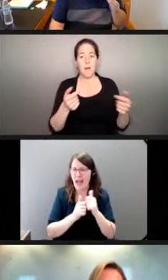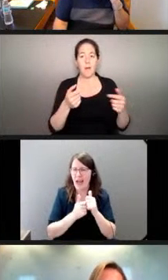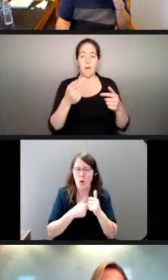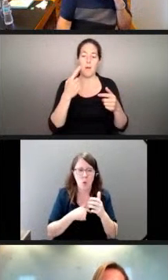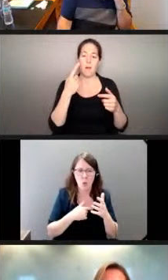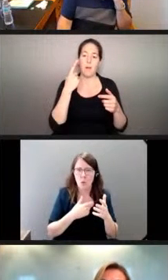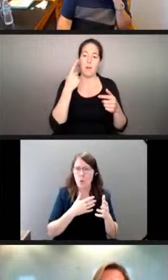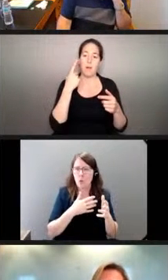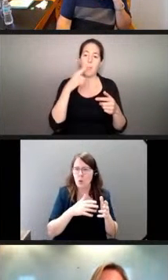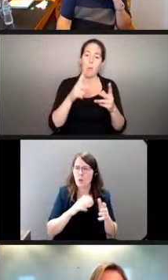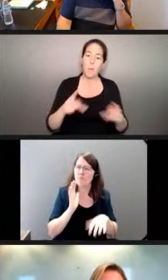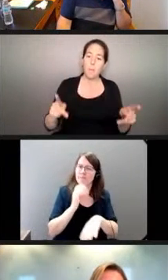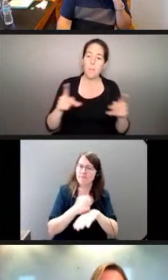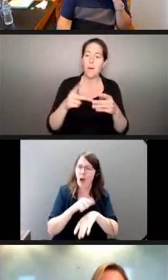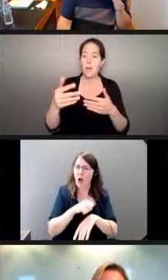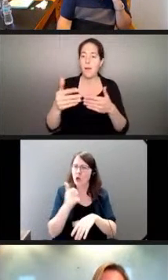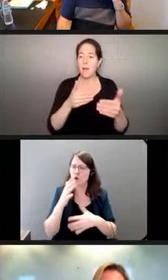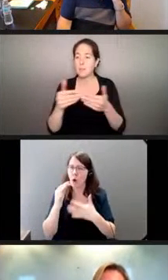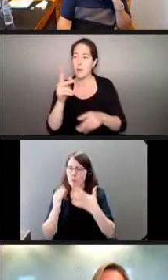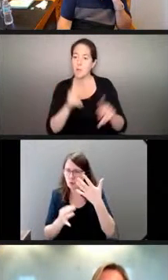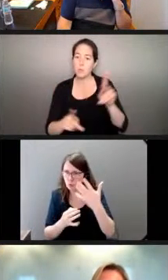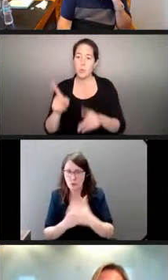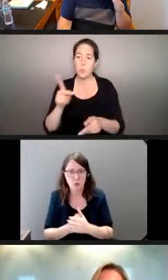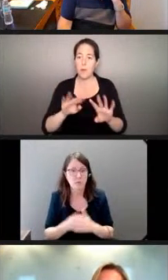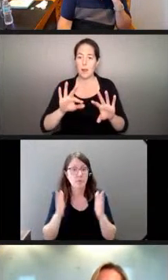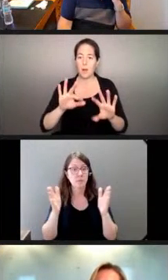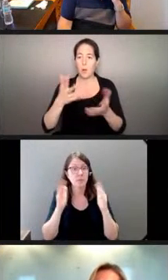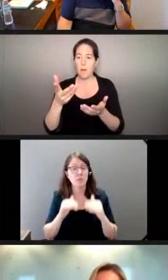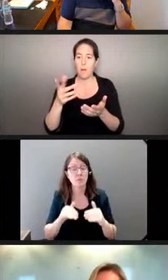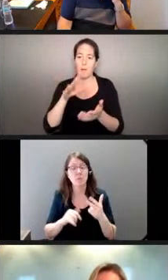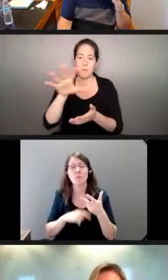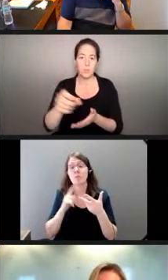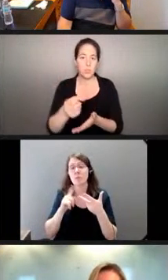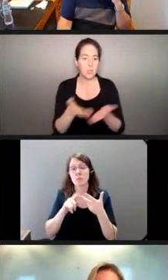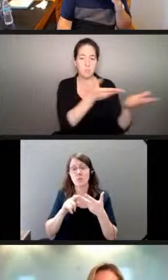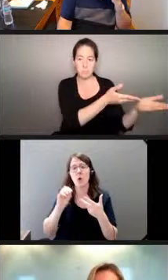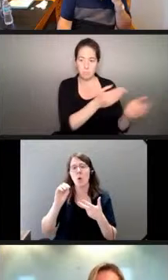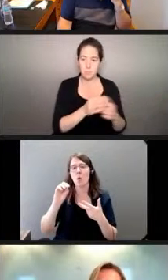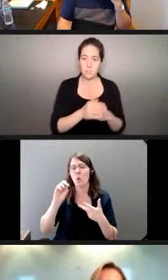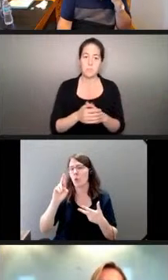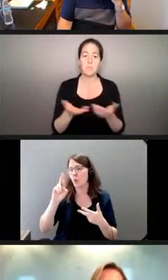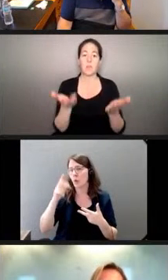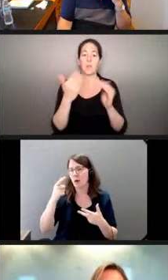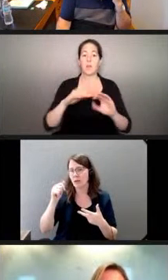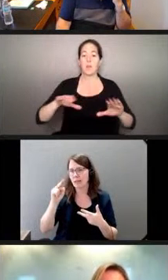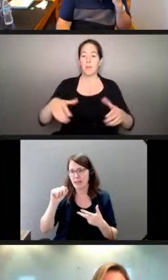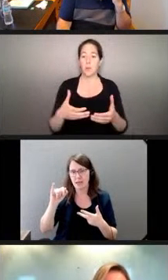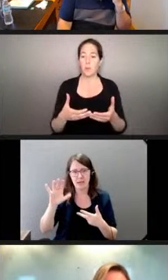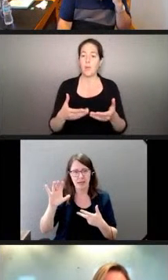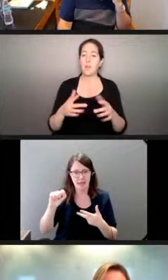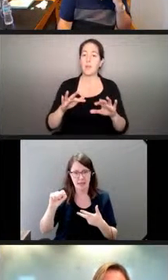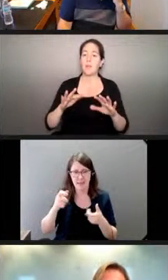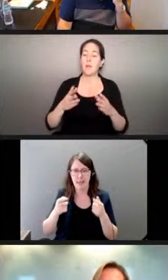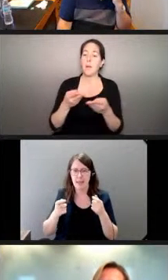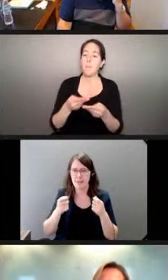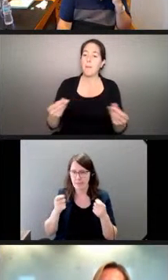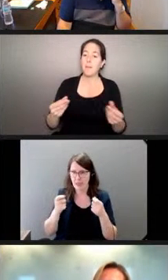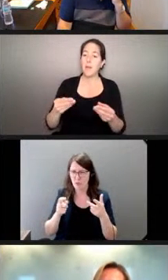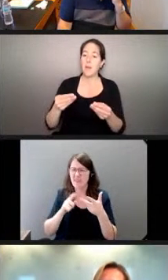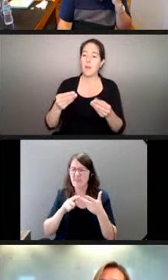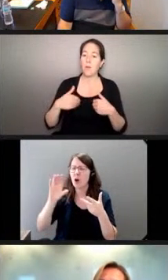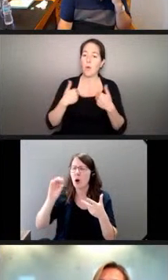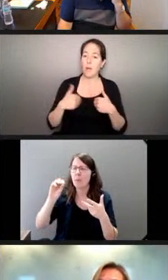last speaks to organics management options. So the whole host of options that you'll see that relate to this category